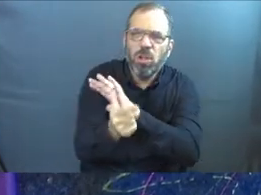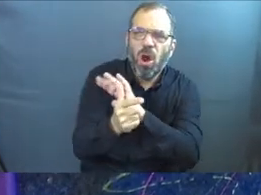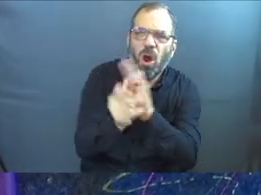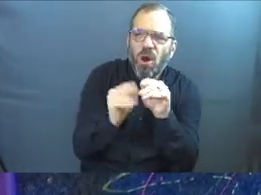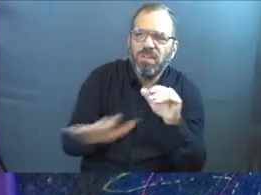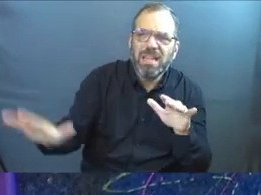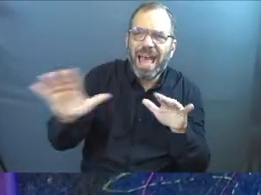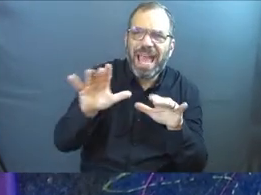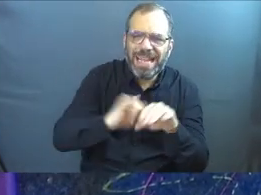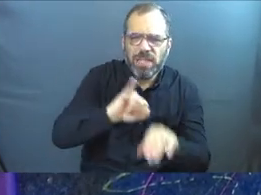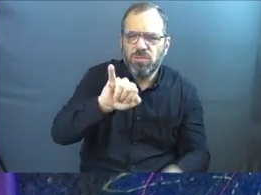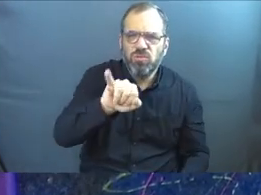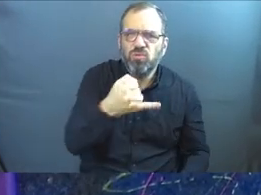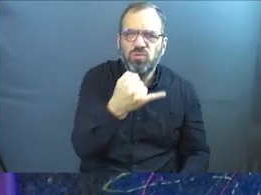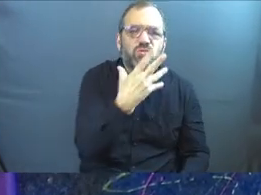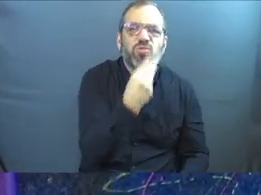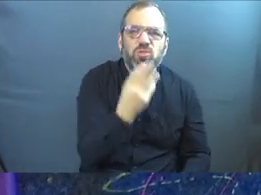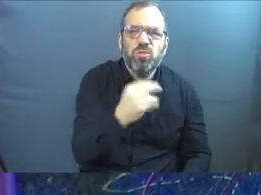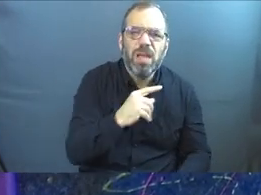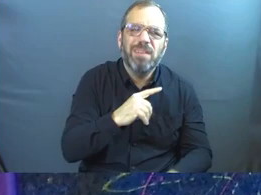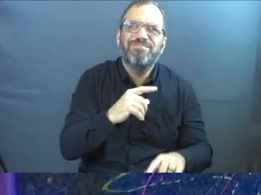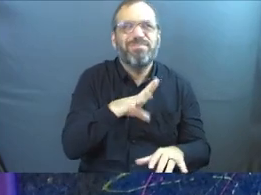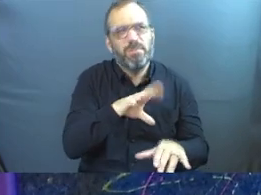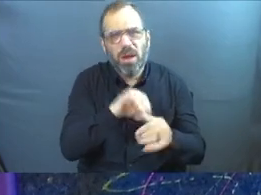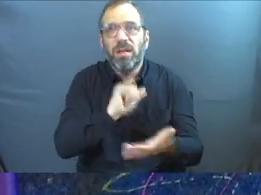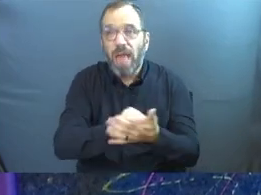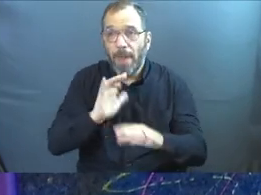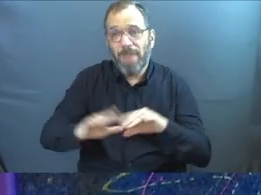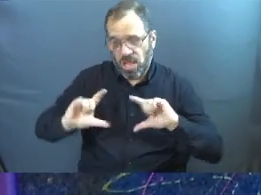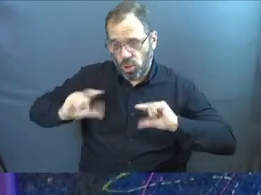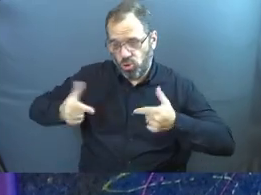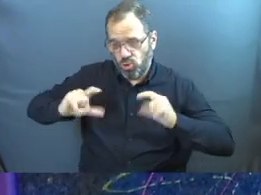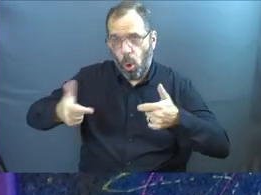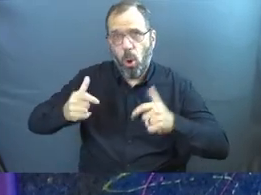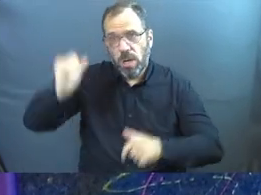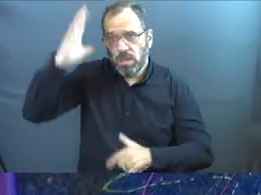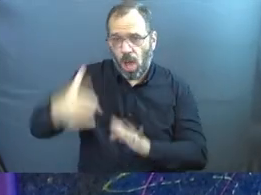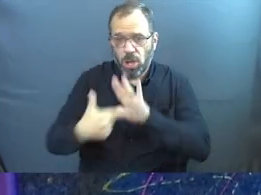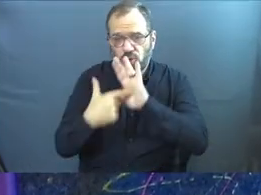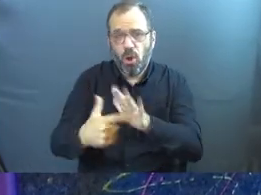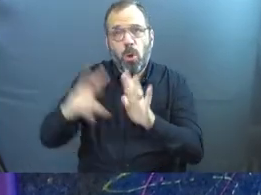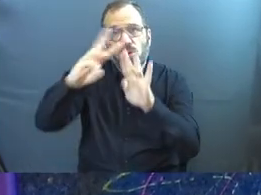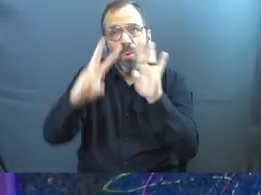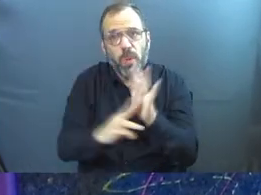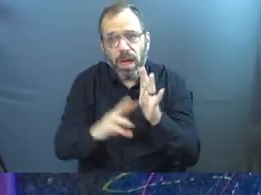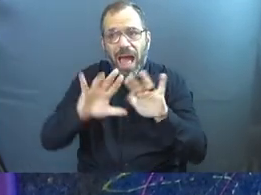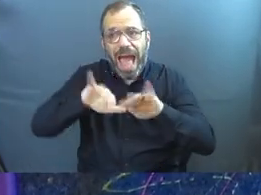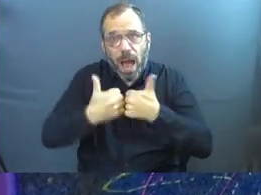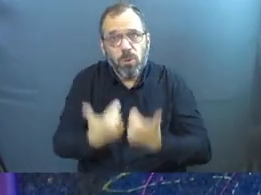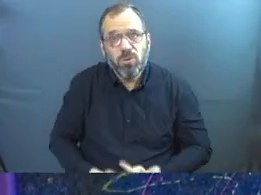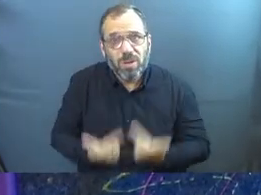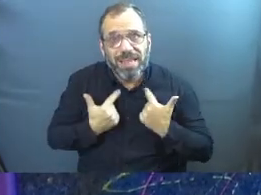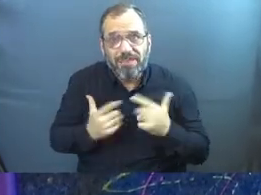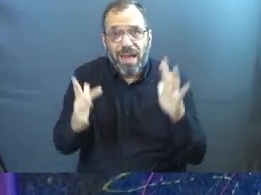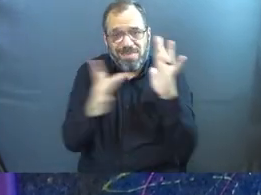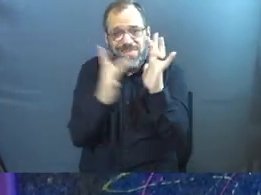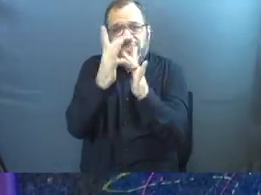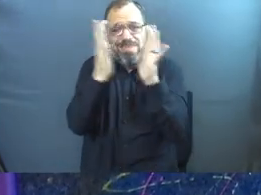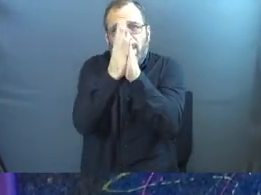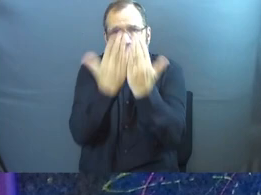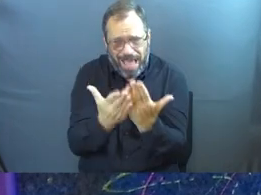the land and the judicial system, although that is part of it. But the Torah was God's revealed will about how to live, the